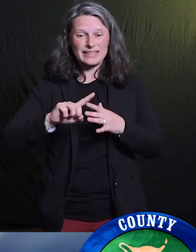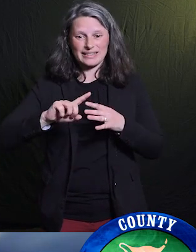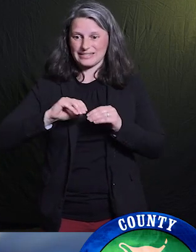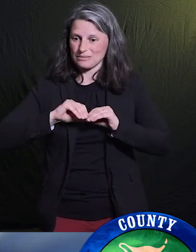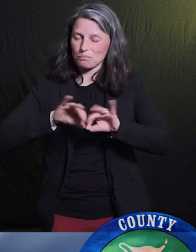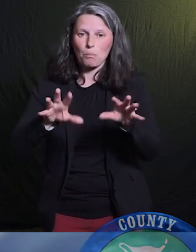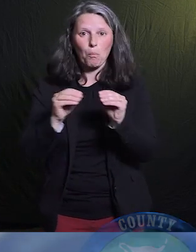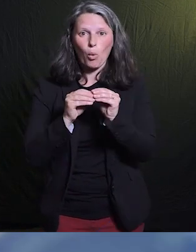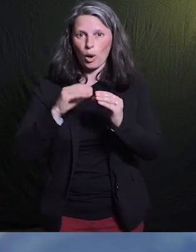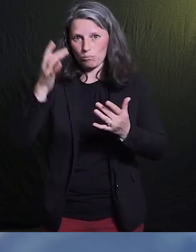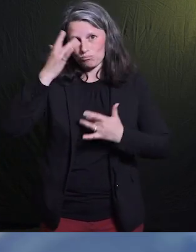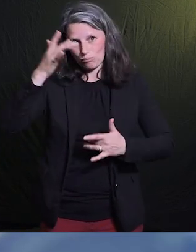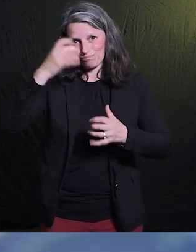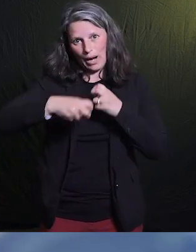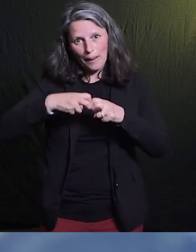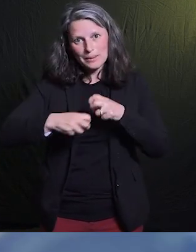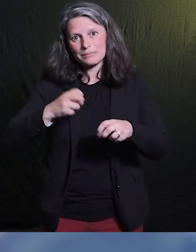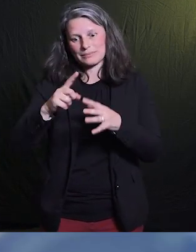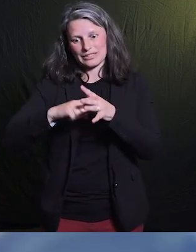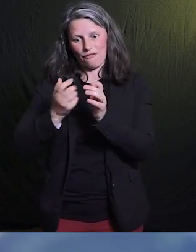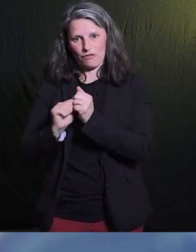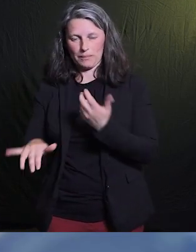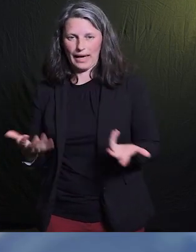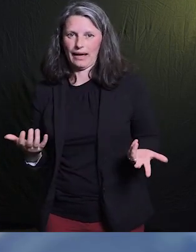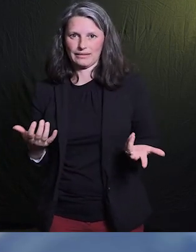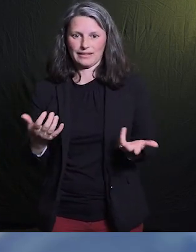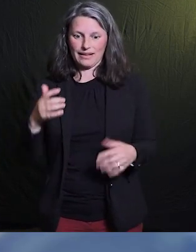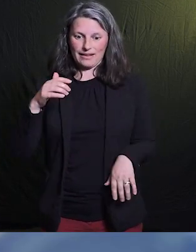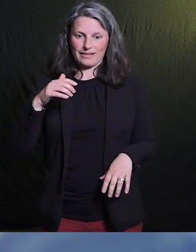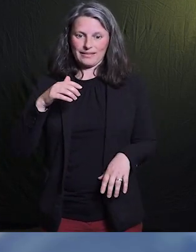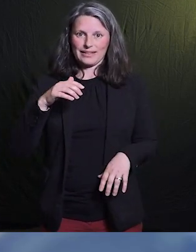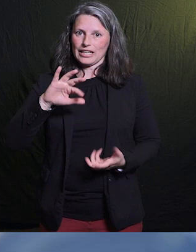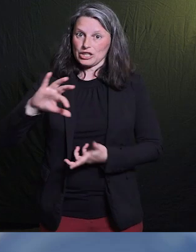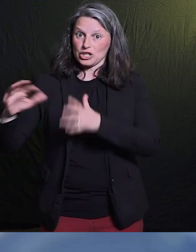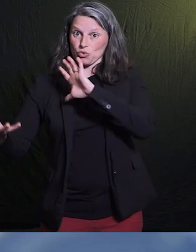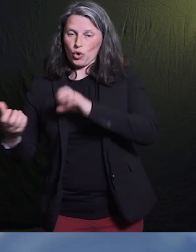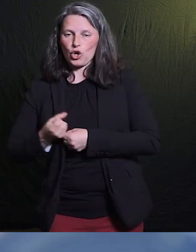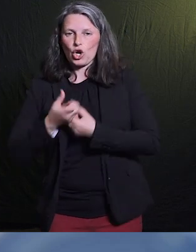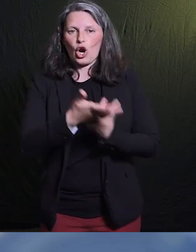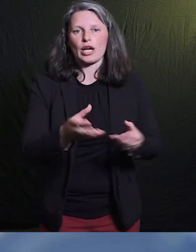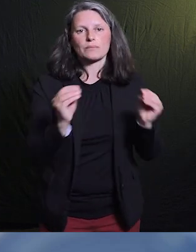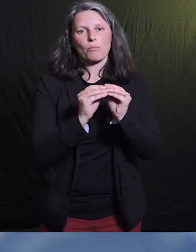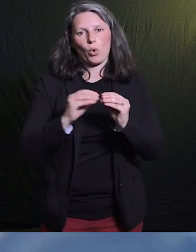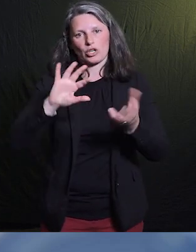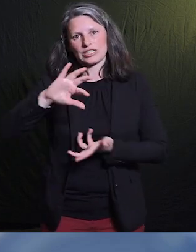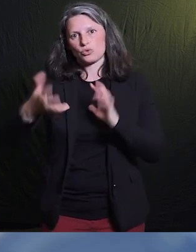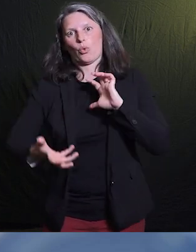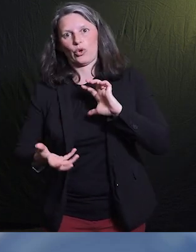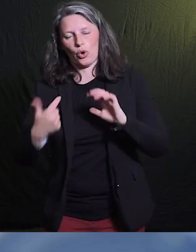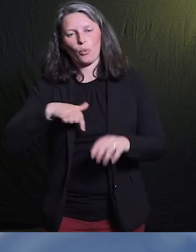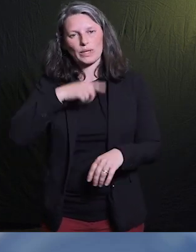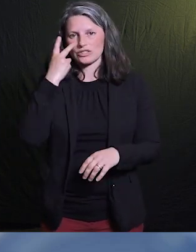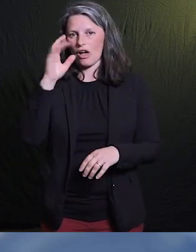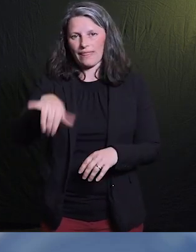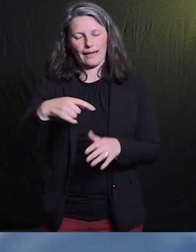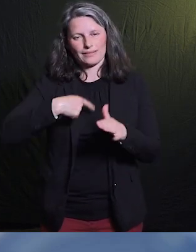problems. Disorder causes more disorder, and we saw a lot of that over the weekend.